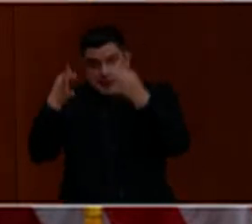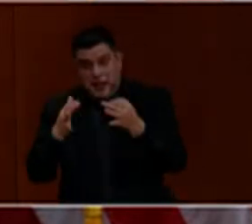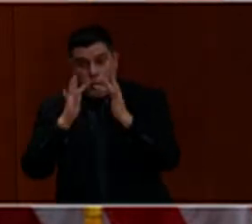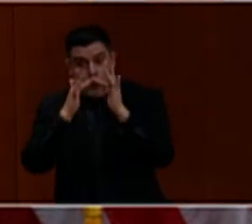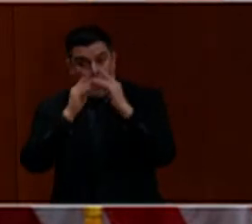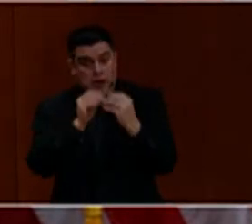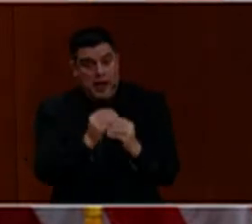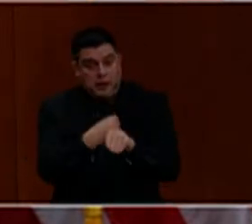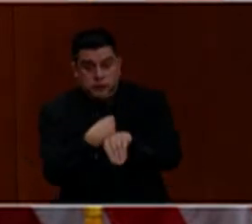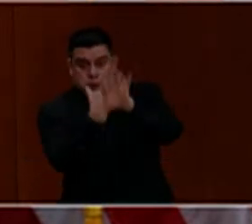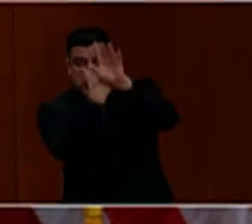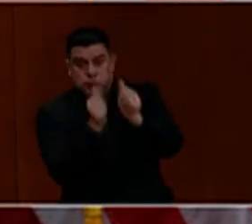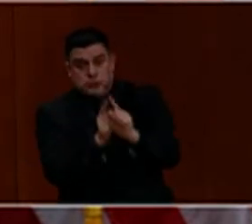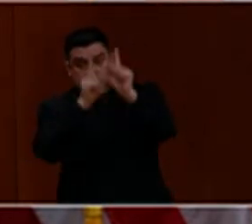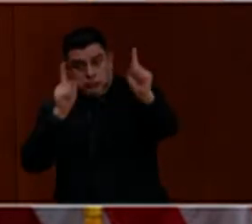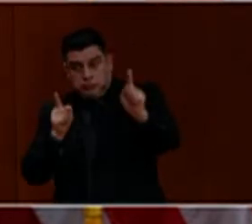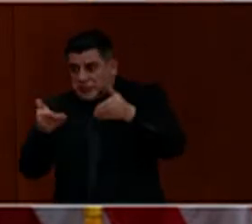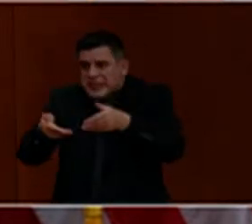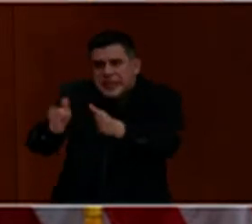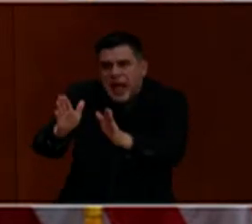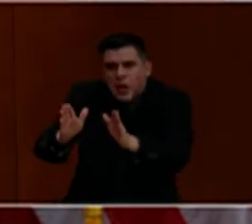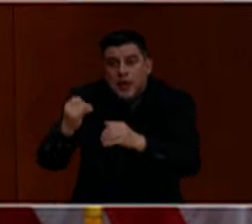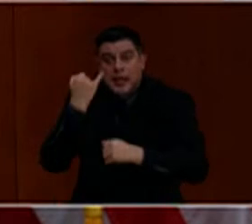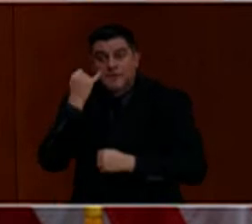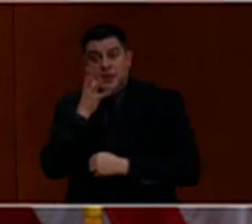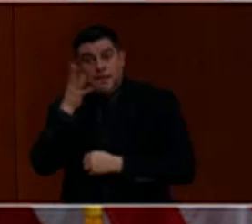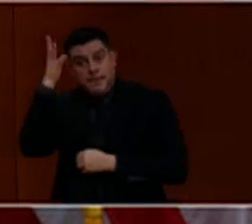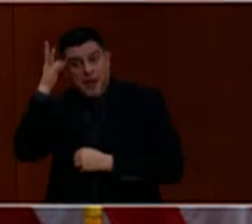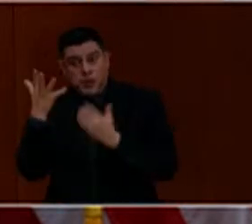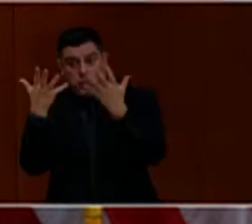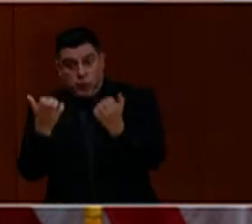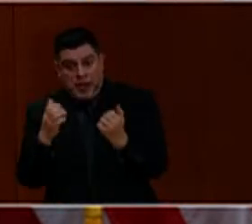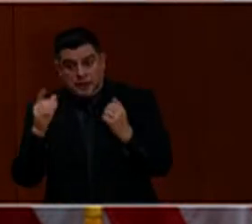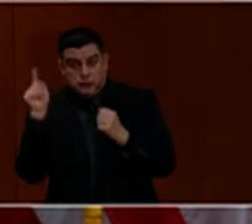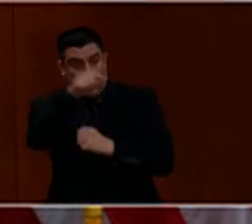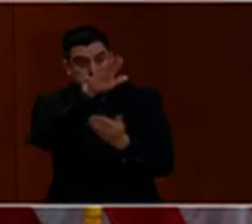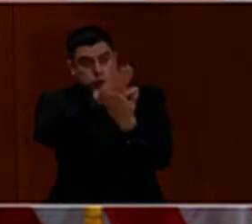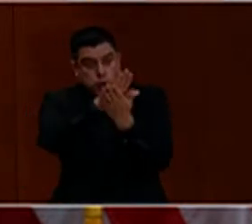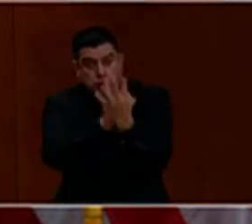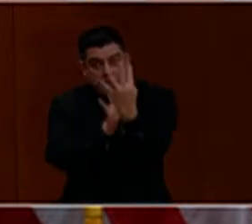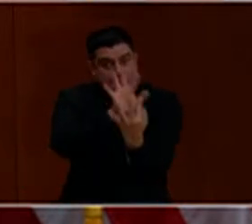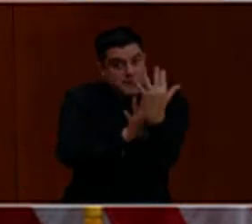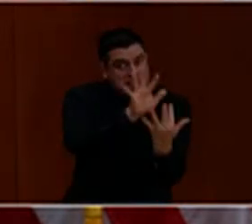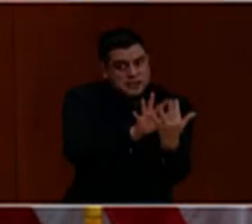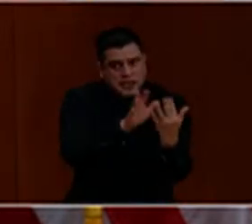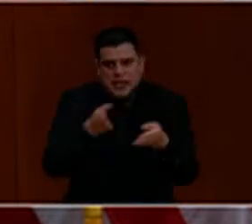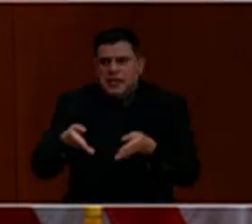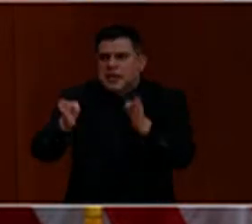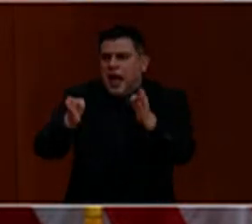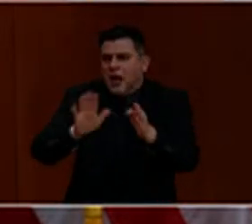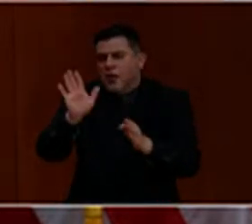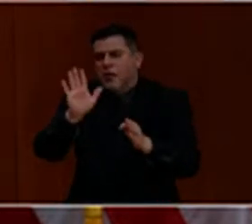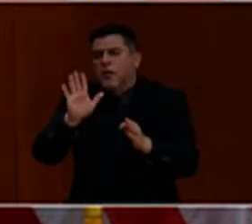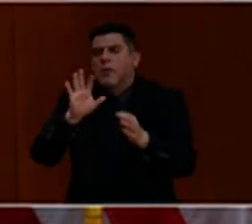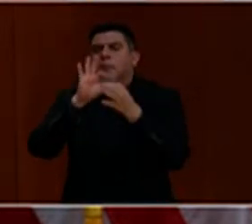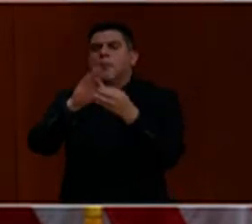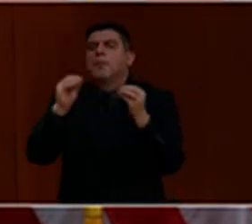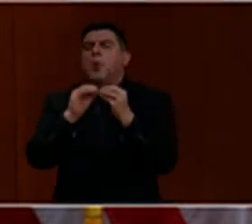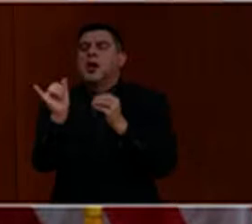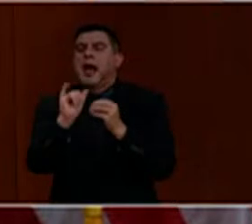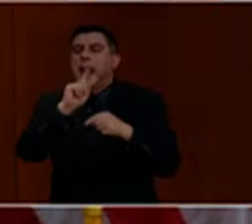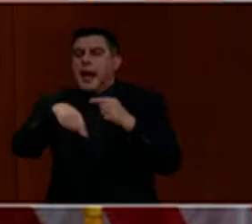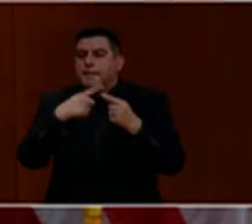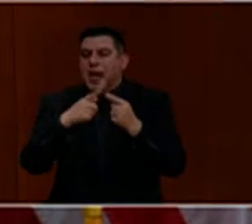There's obstacles, but we're going to overcome the obstacles. So I think it was more about inspiration and about figuring out a way to get it done than anything